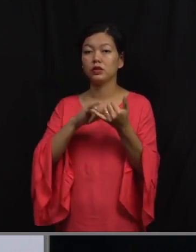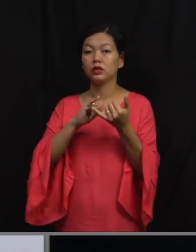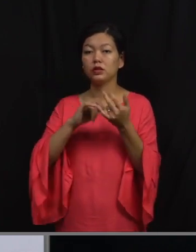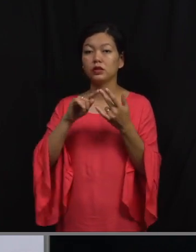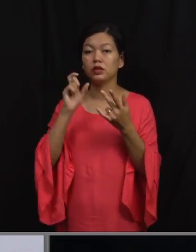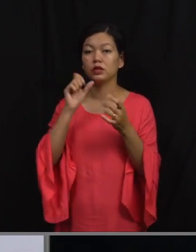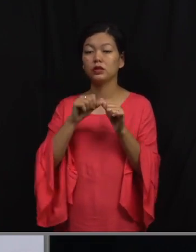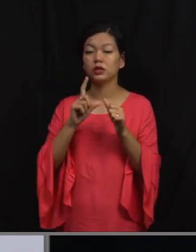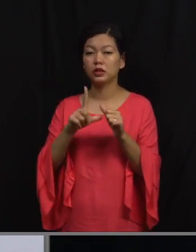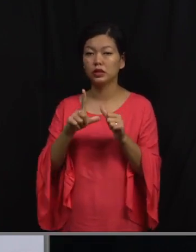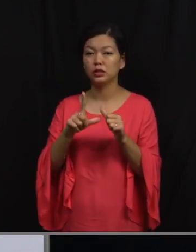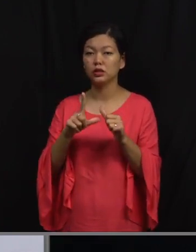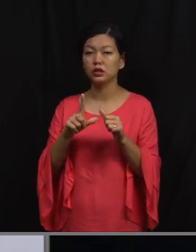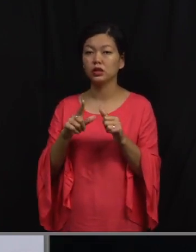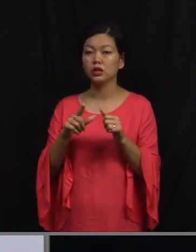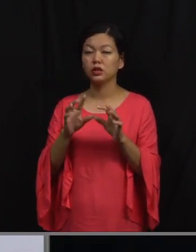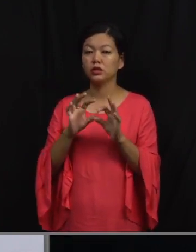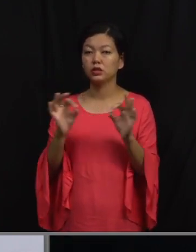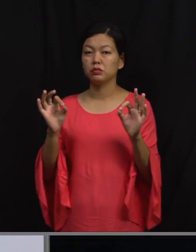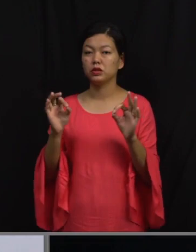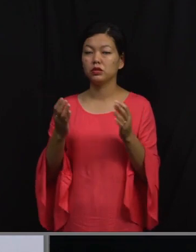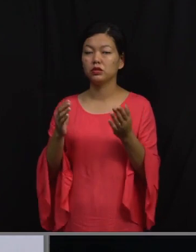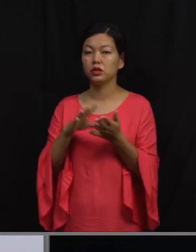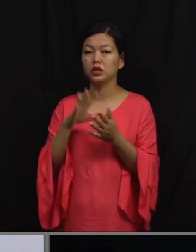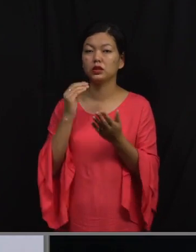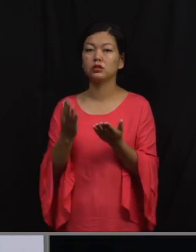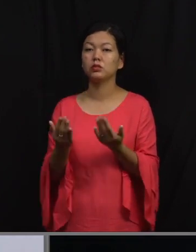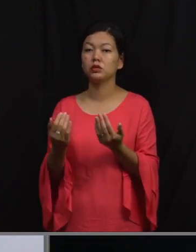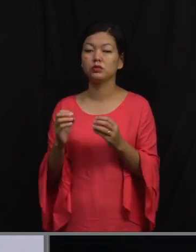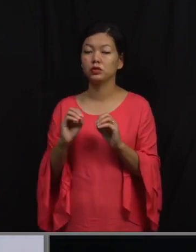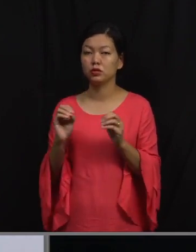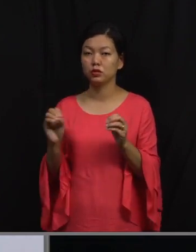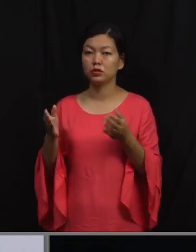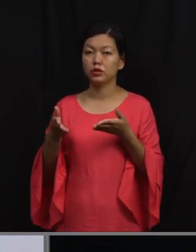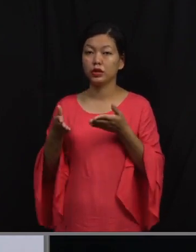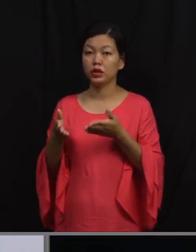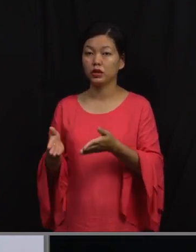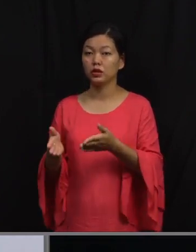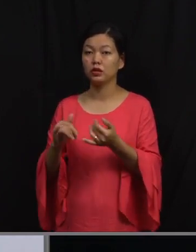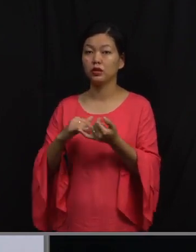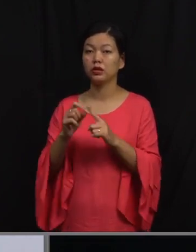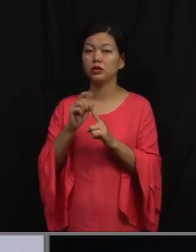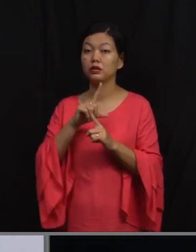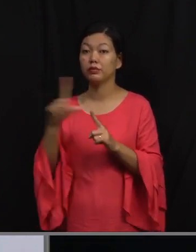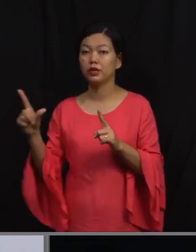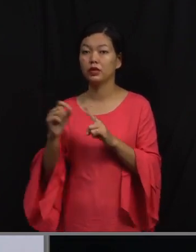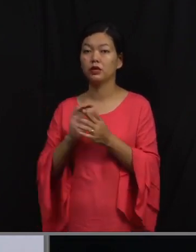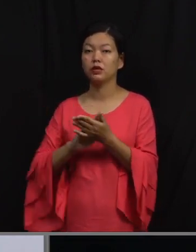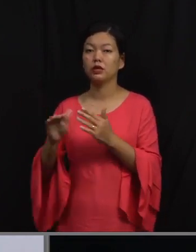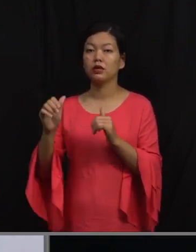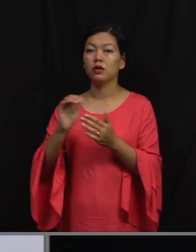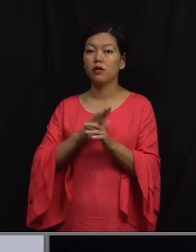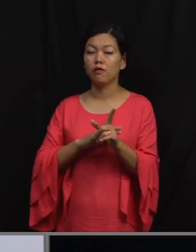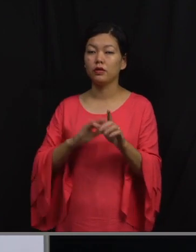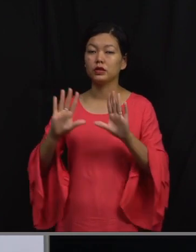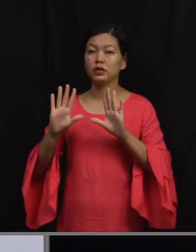feel this is inadequate to discuss the microscopic domain. So we have special kind of physics to deal with the microscopic